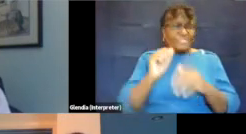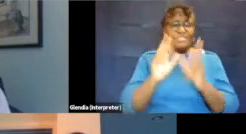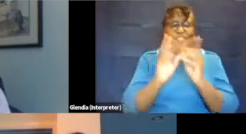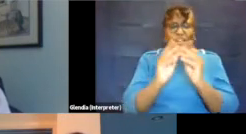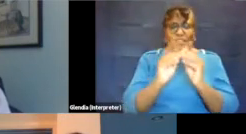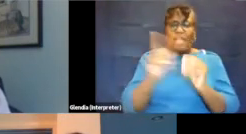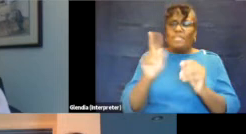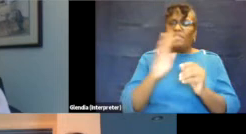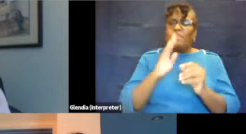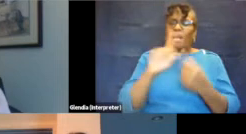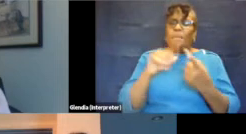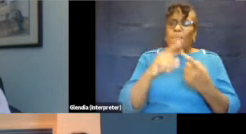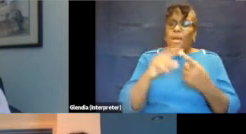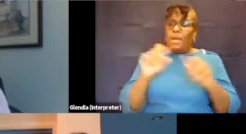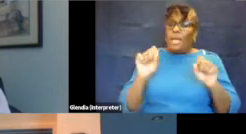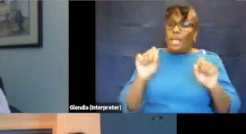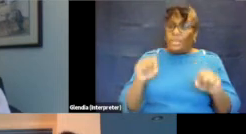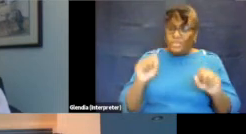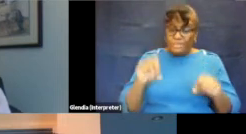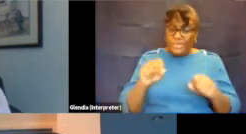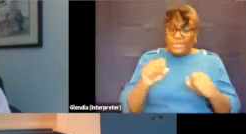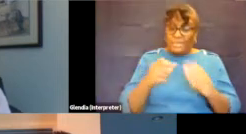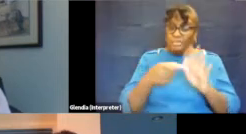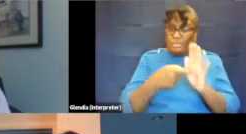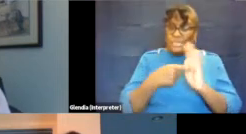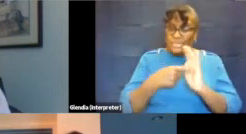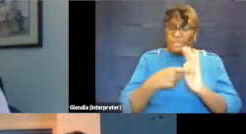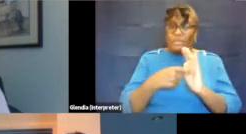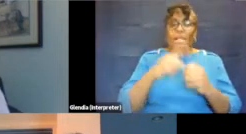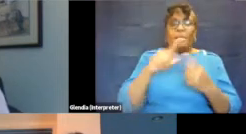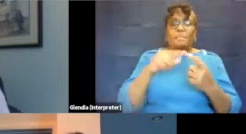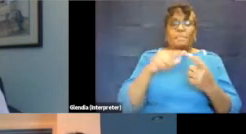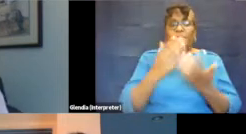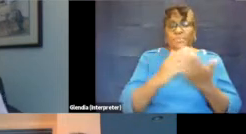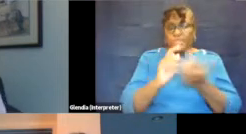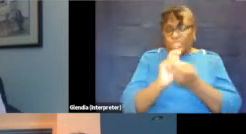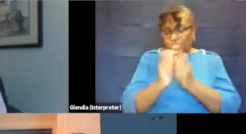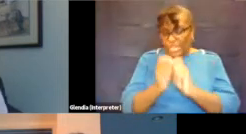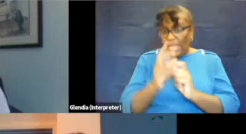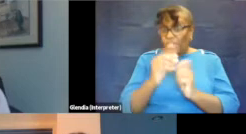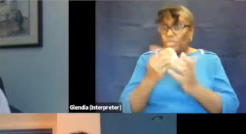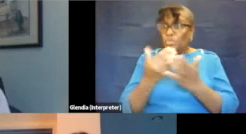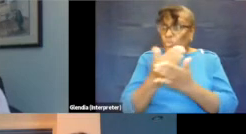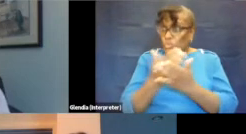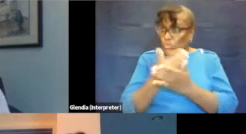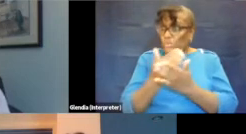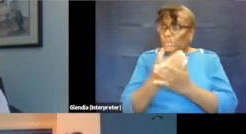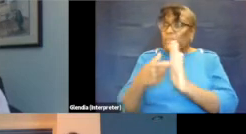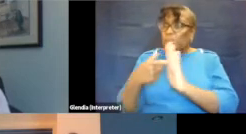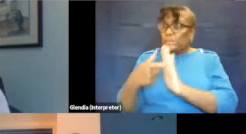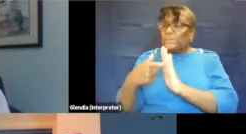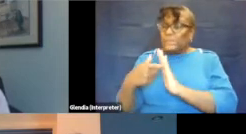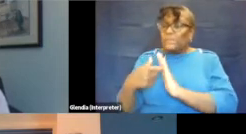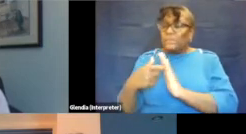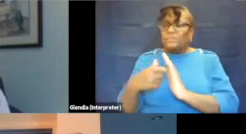eligibility criteria for cochlear implants and Bahas and some changes and some new eligibility criteria that have taken place. And it